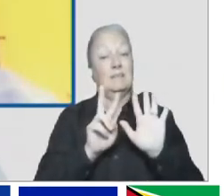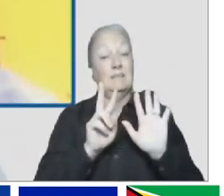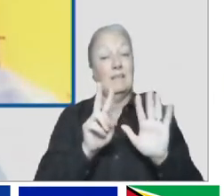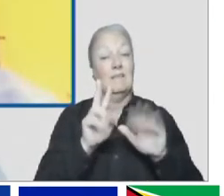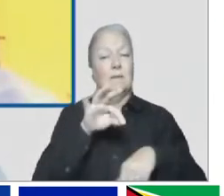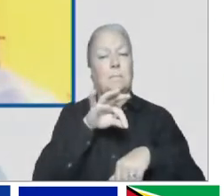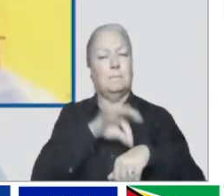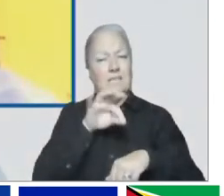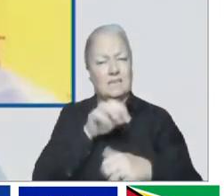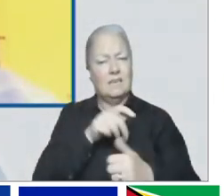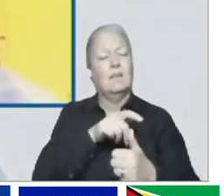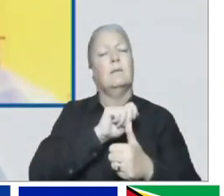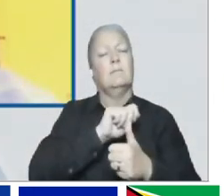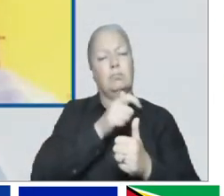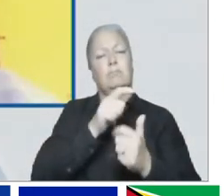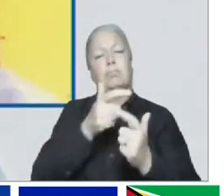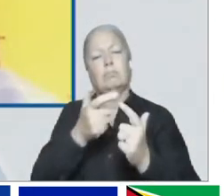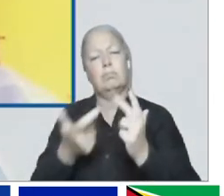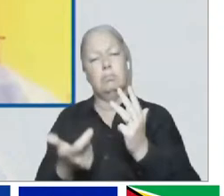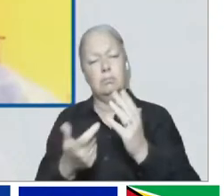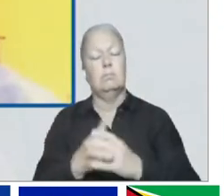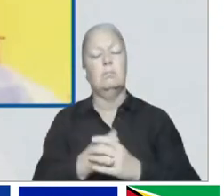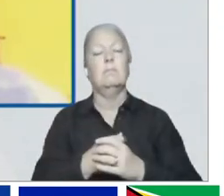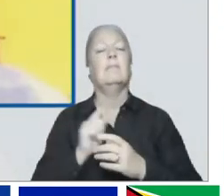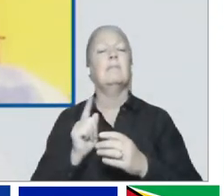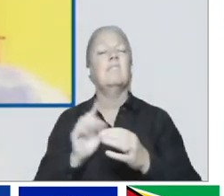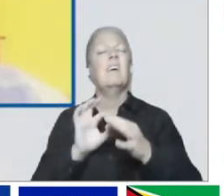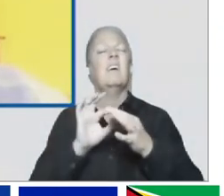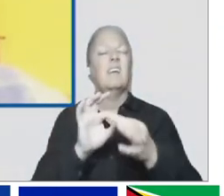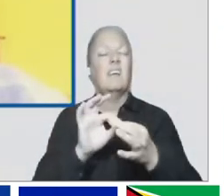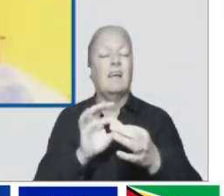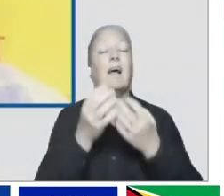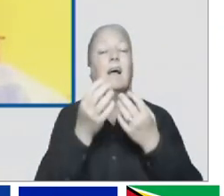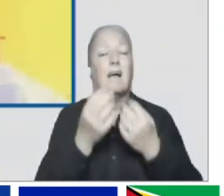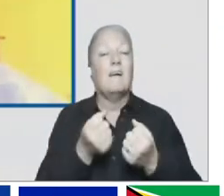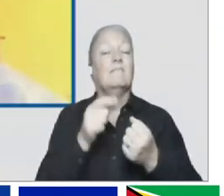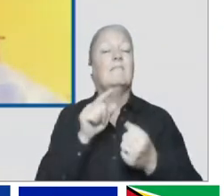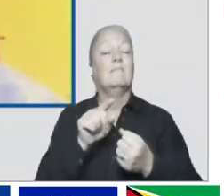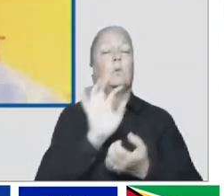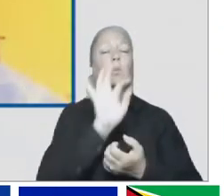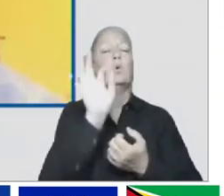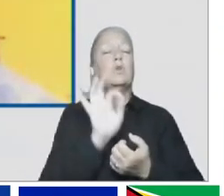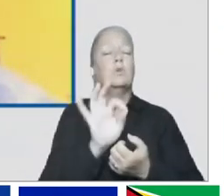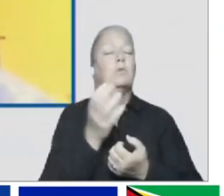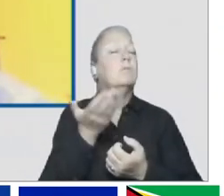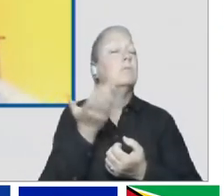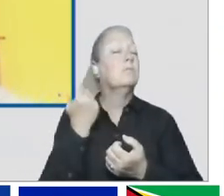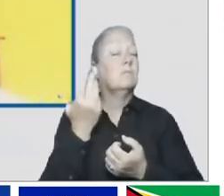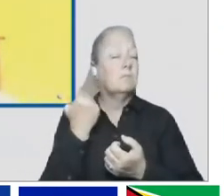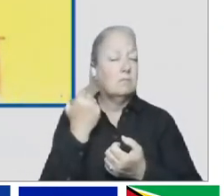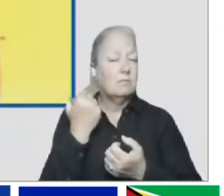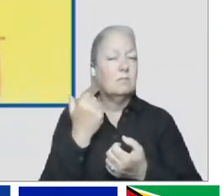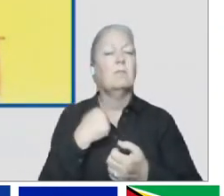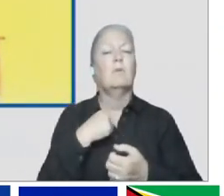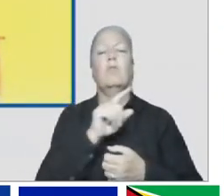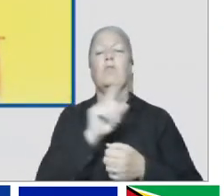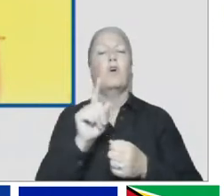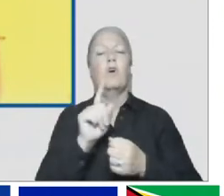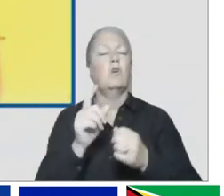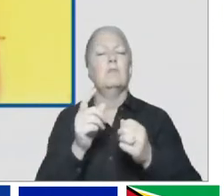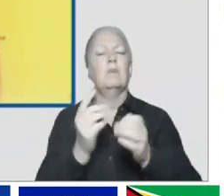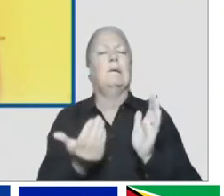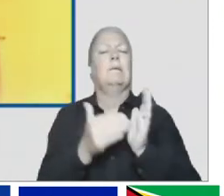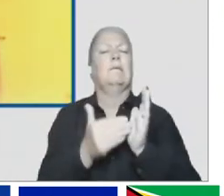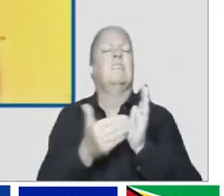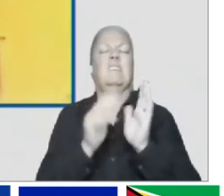directed by a series of questions asked previously to them, and which I will not repeat in the interest of time. Our